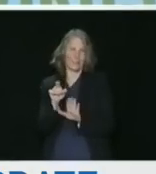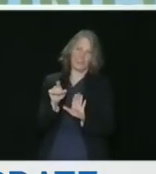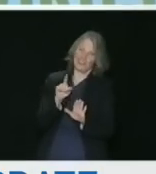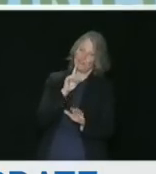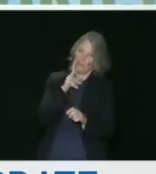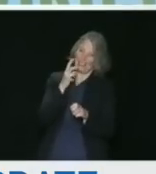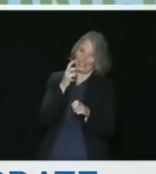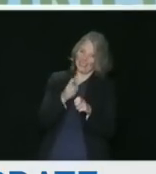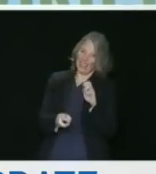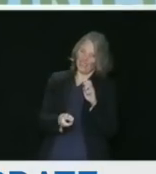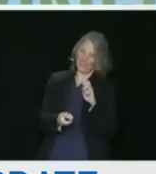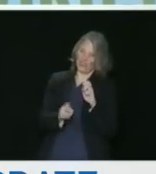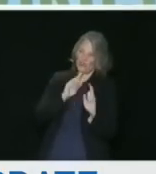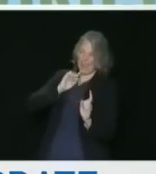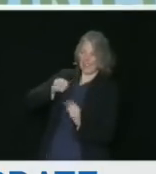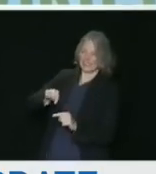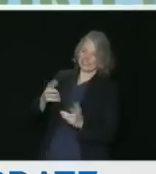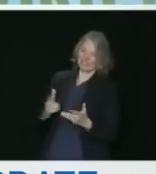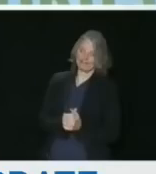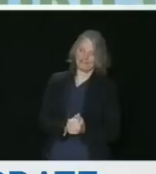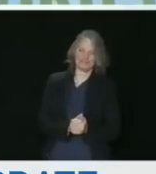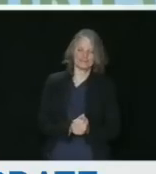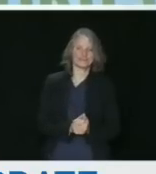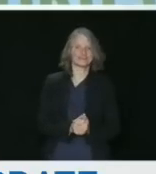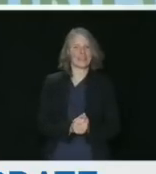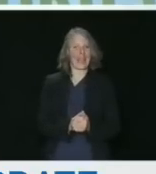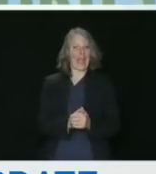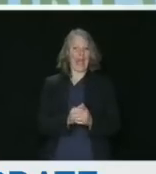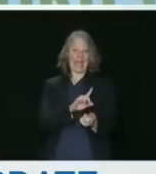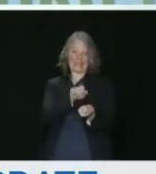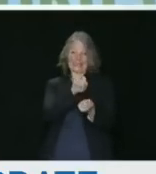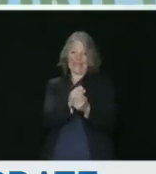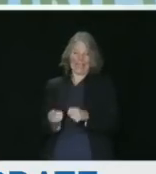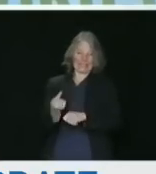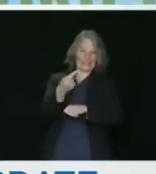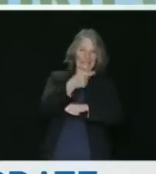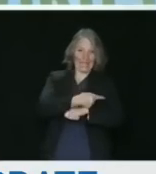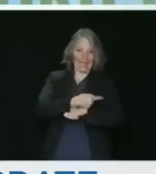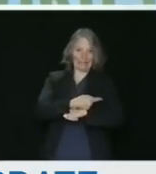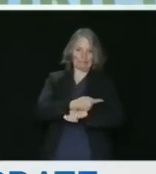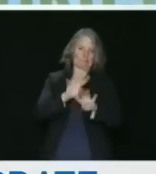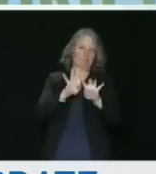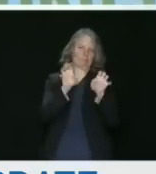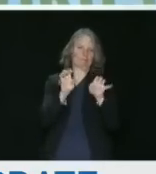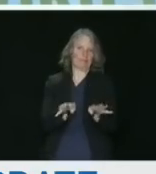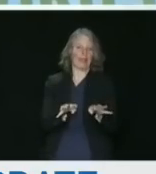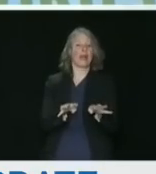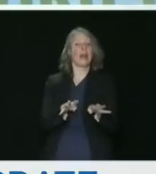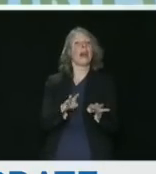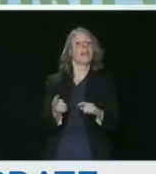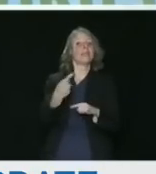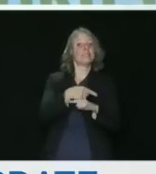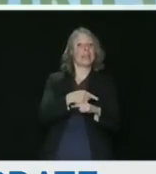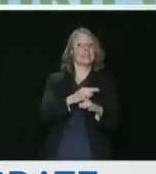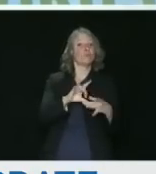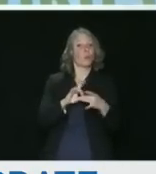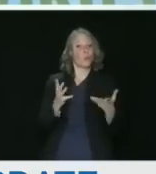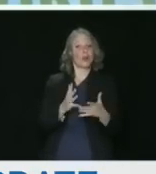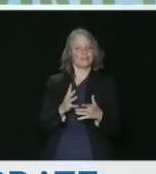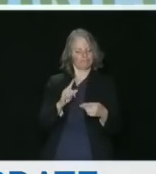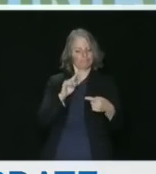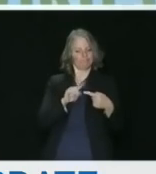difficult to see. Well, but it's because it's not a date. It's actually when certain milestones have been achieved.